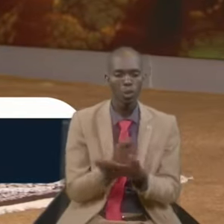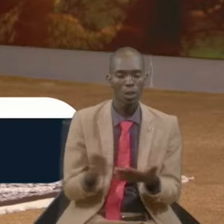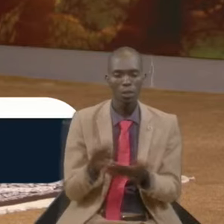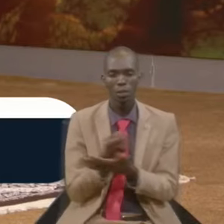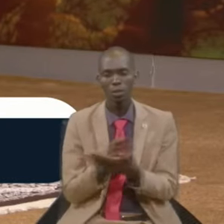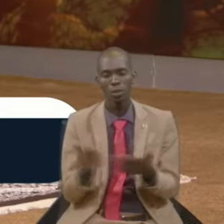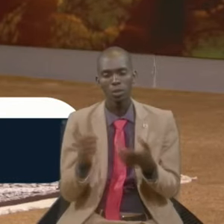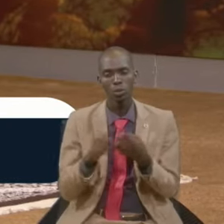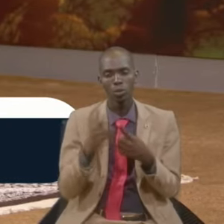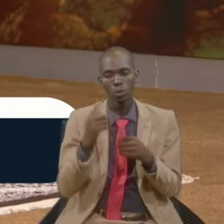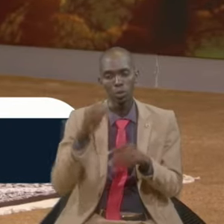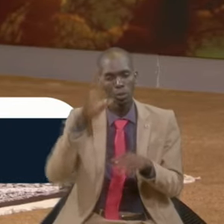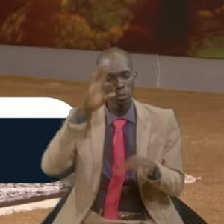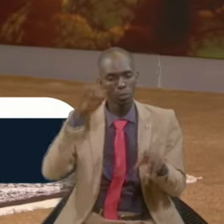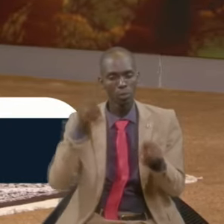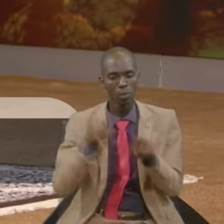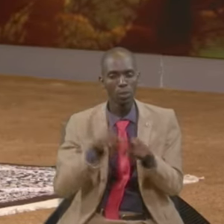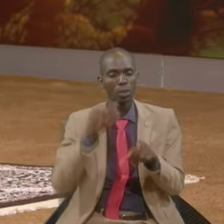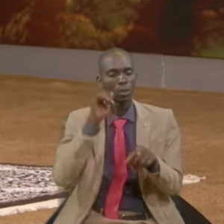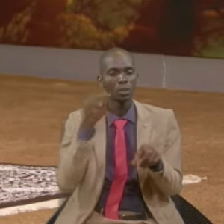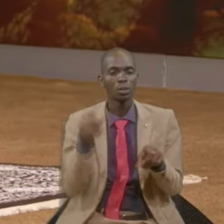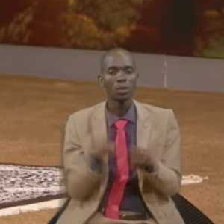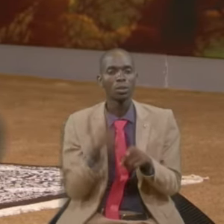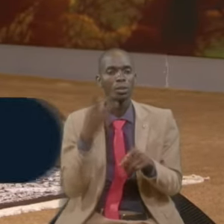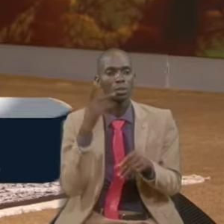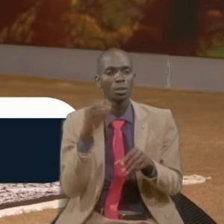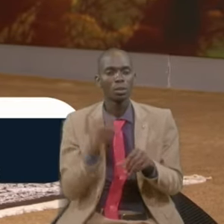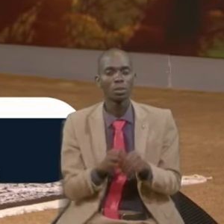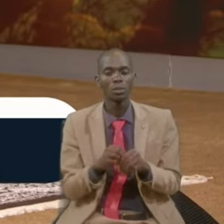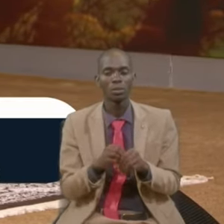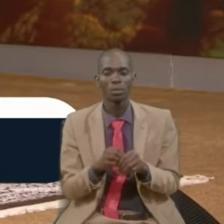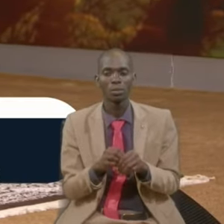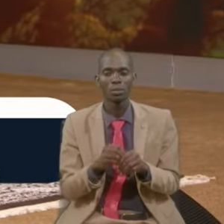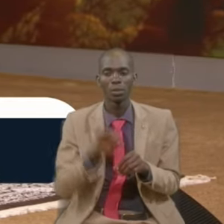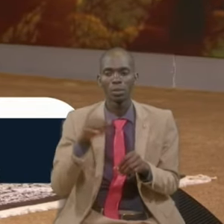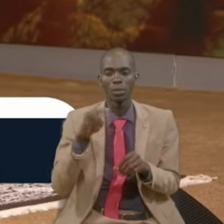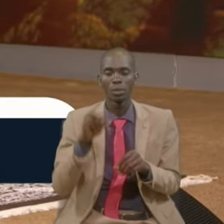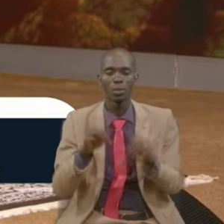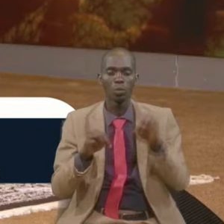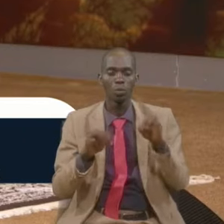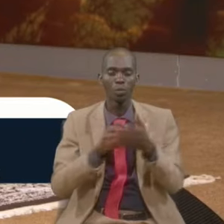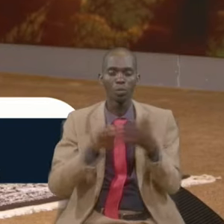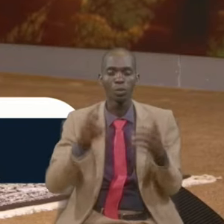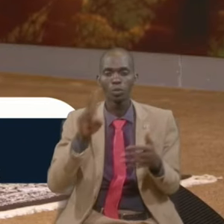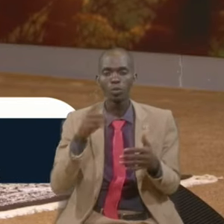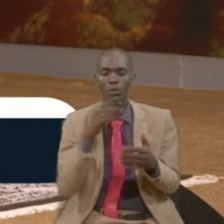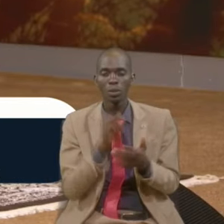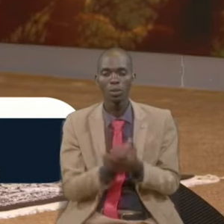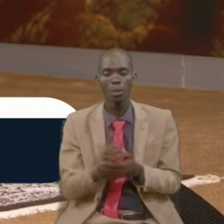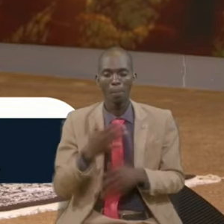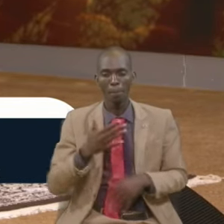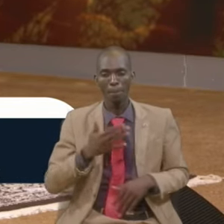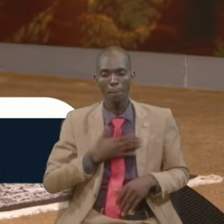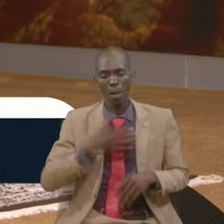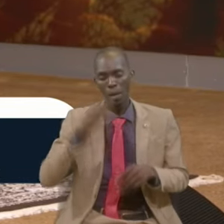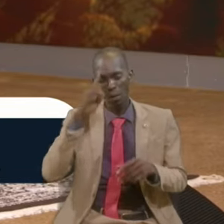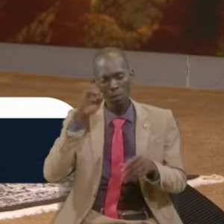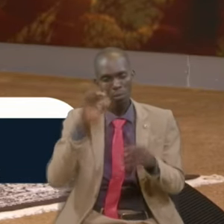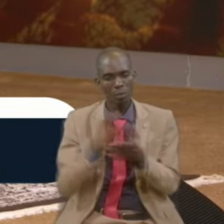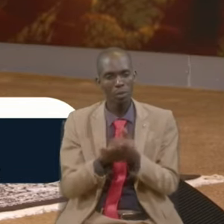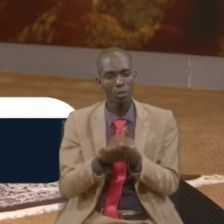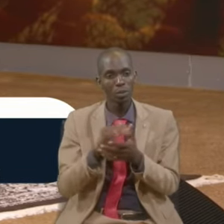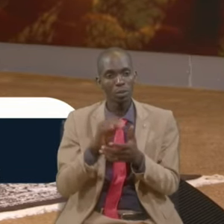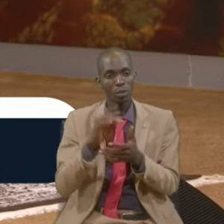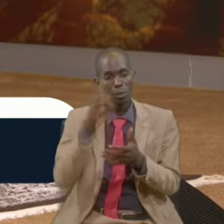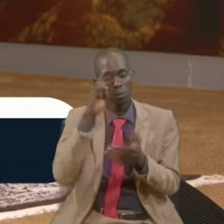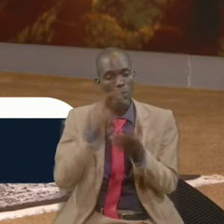at chapter 1. In chapter 1, verse 2, my brethren, that's the word, count it all joy when ye